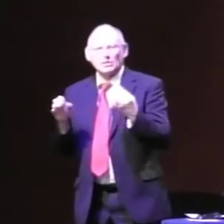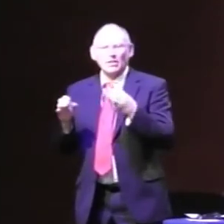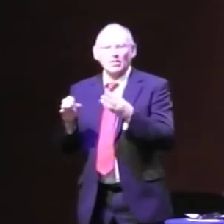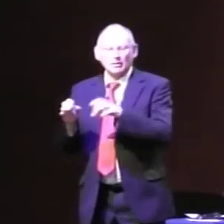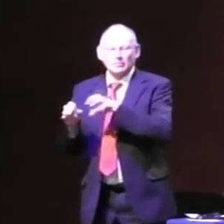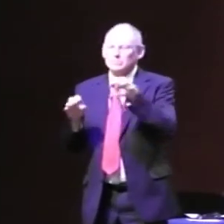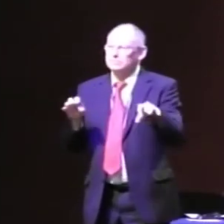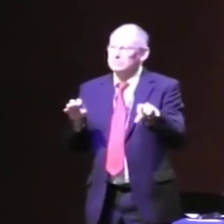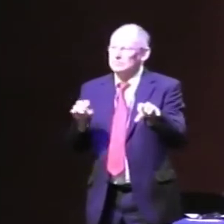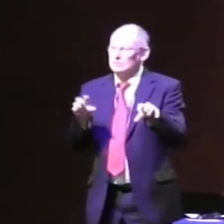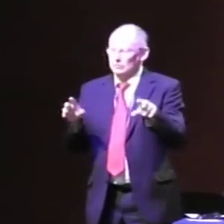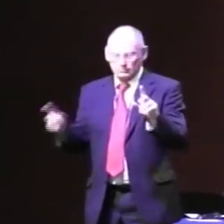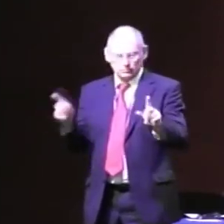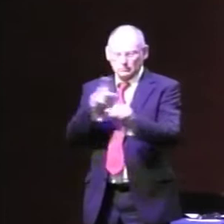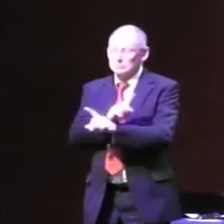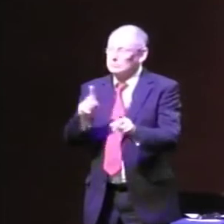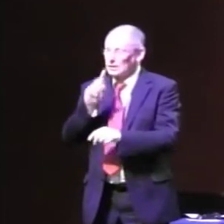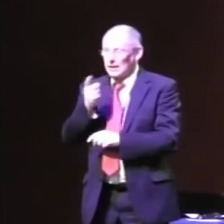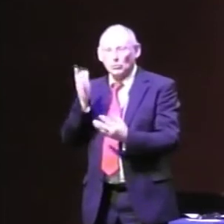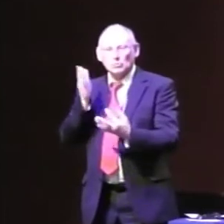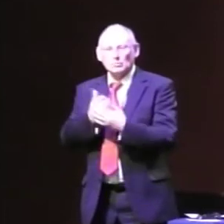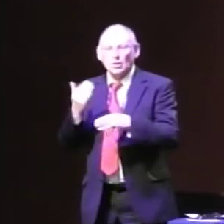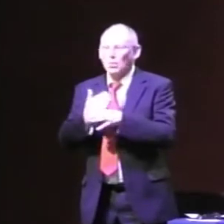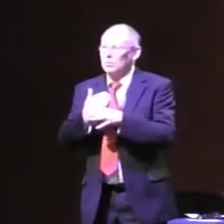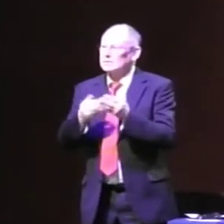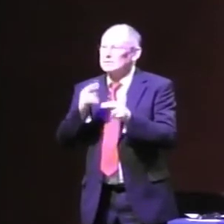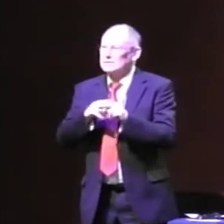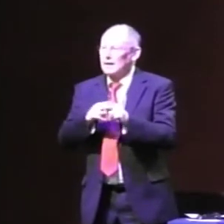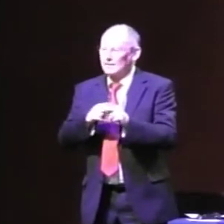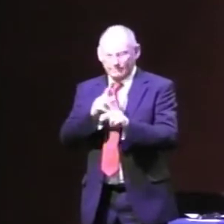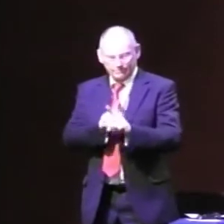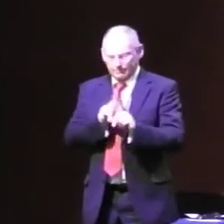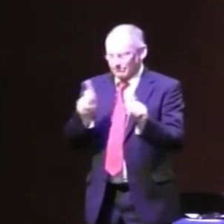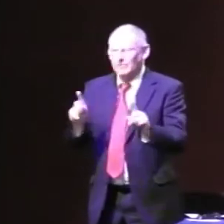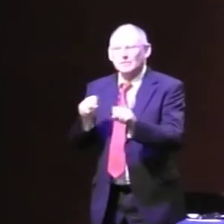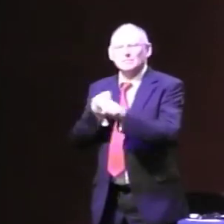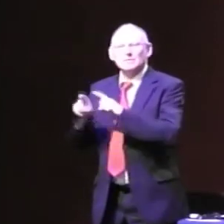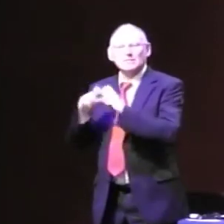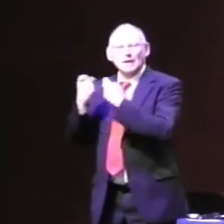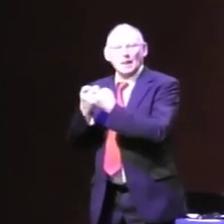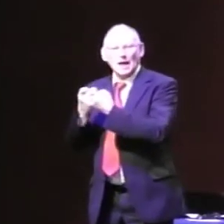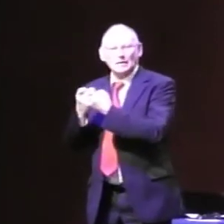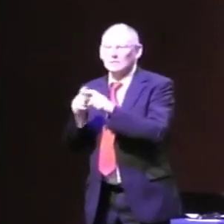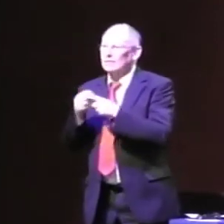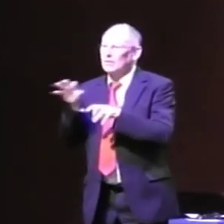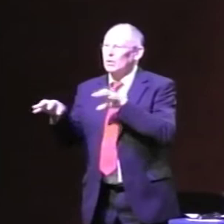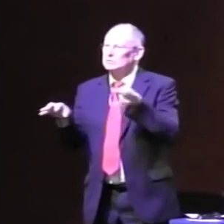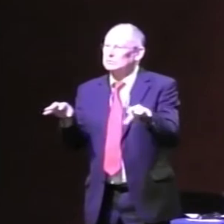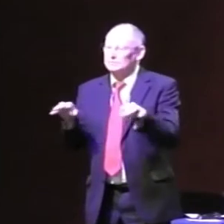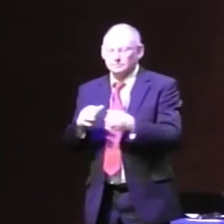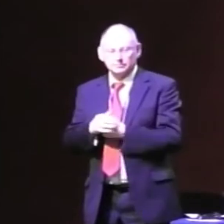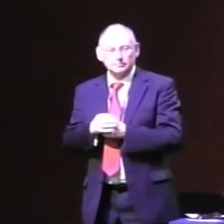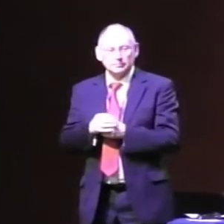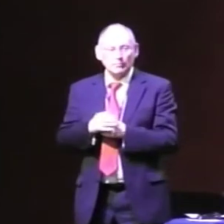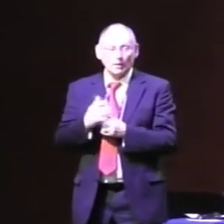to an alternative place, you cannot split the workforce into teaching their specific classes in two different locations.